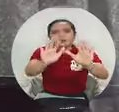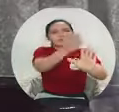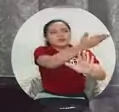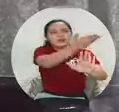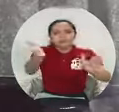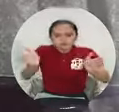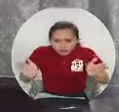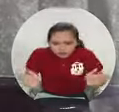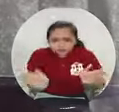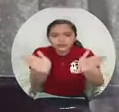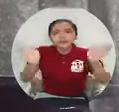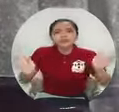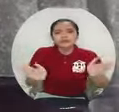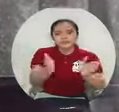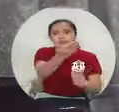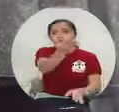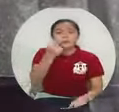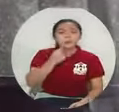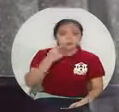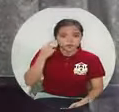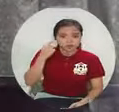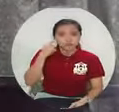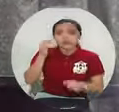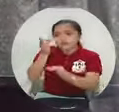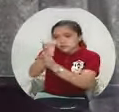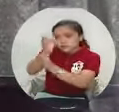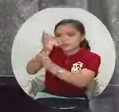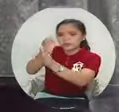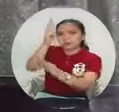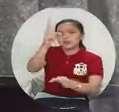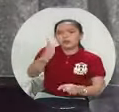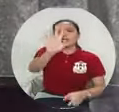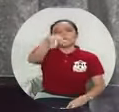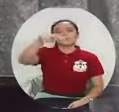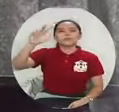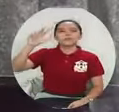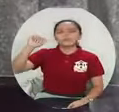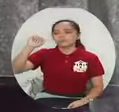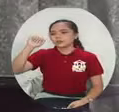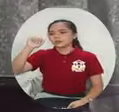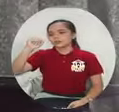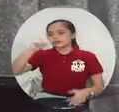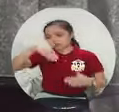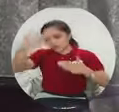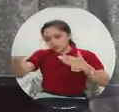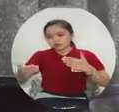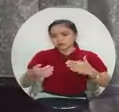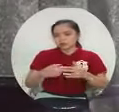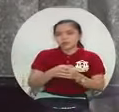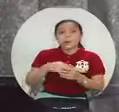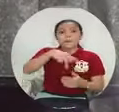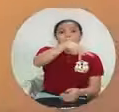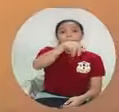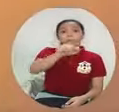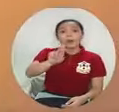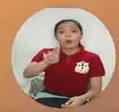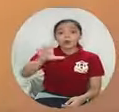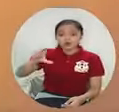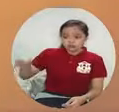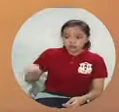forward as what it did to Paul. Number two, commitment to Paul was a blessing. Why? Not only